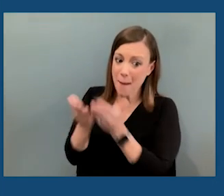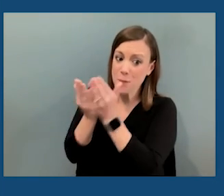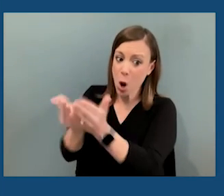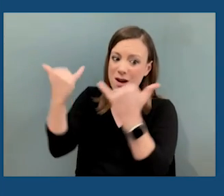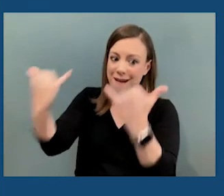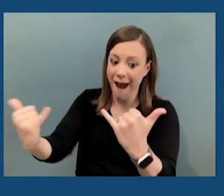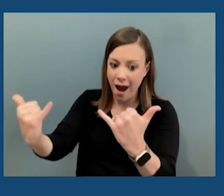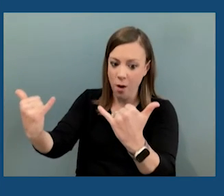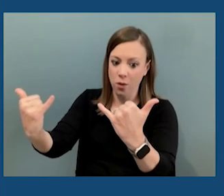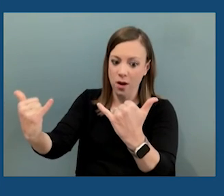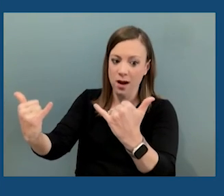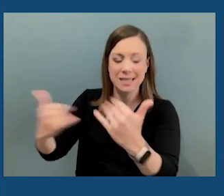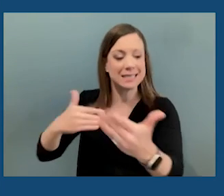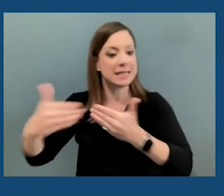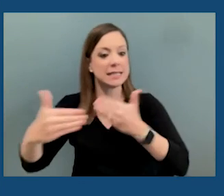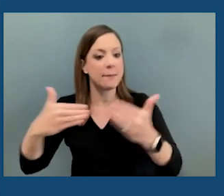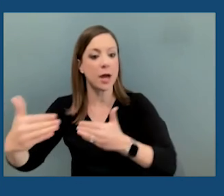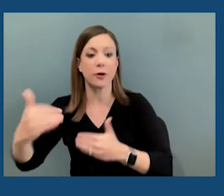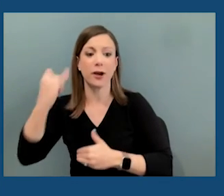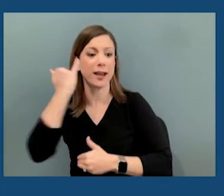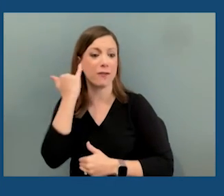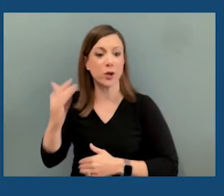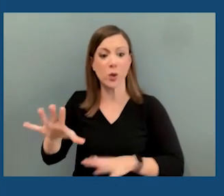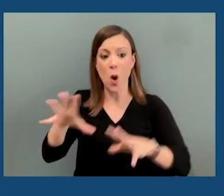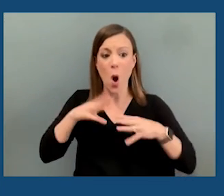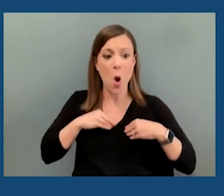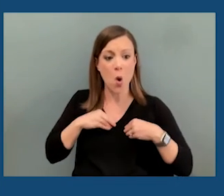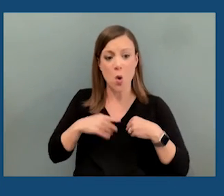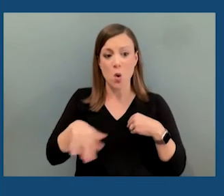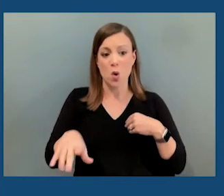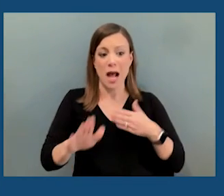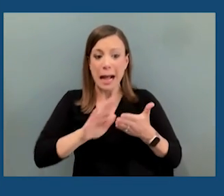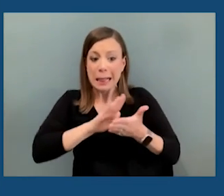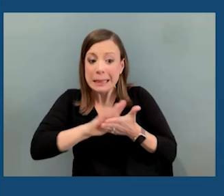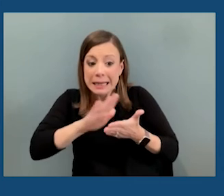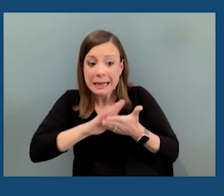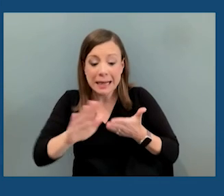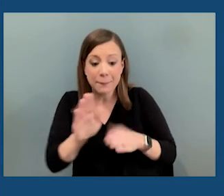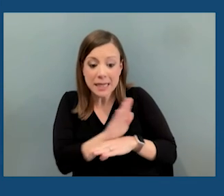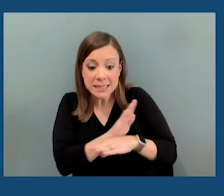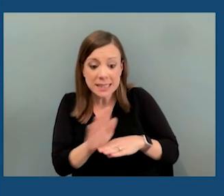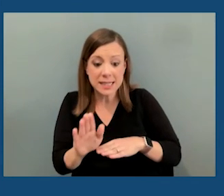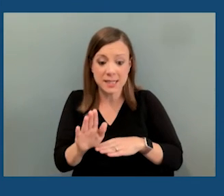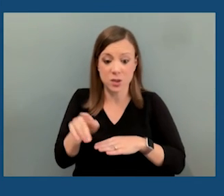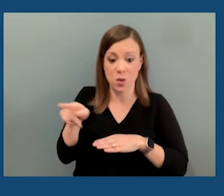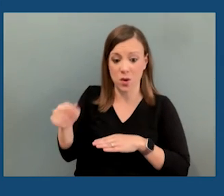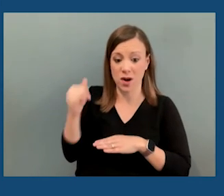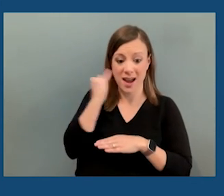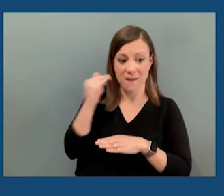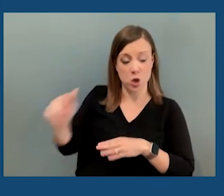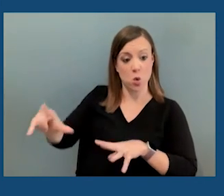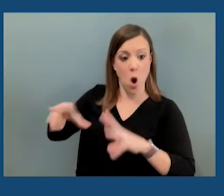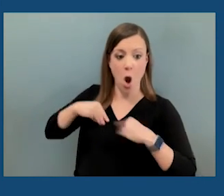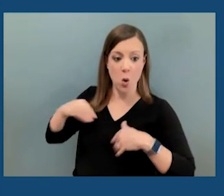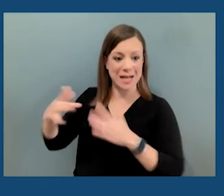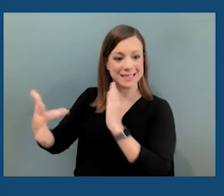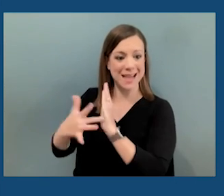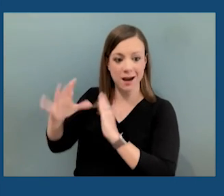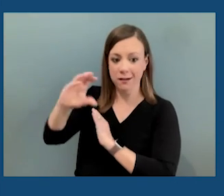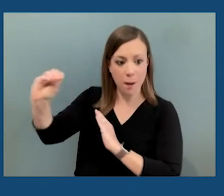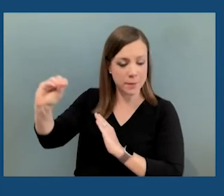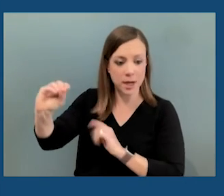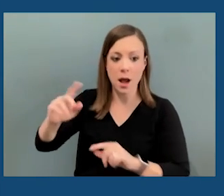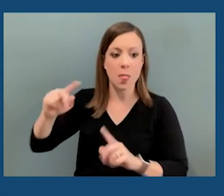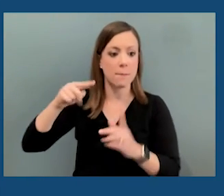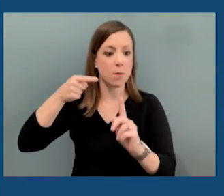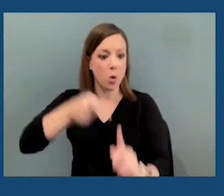bodega owner, to the largest businesses represented in this room. I've laid out for you this morning a strategy. Investments